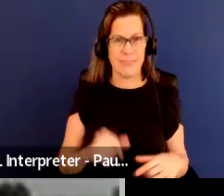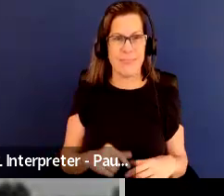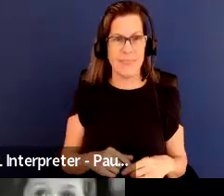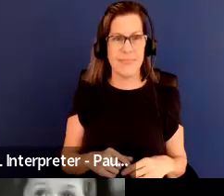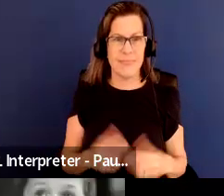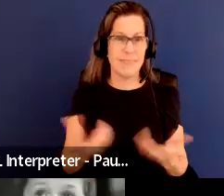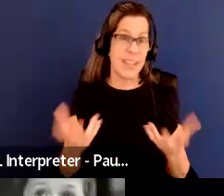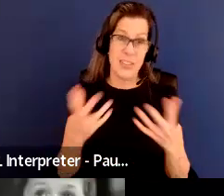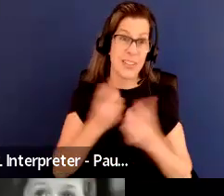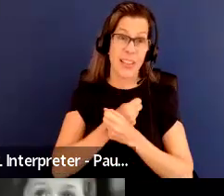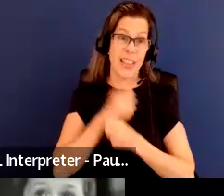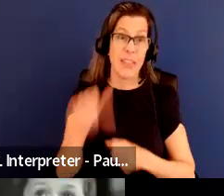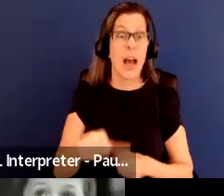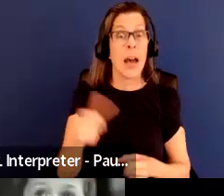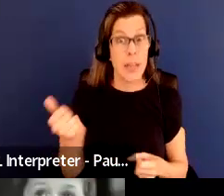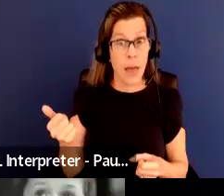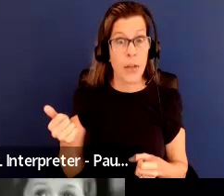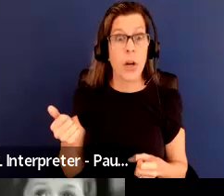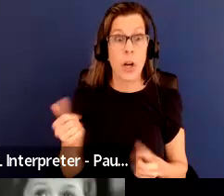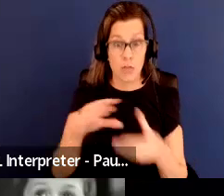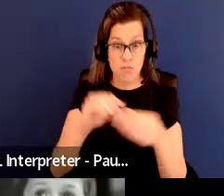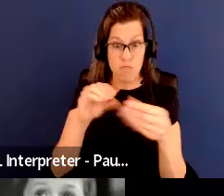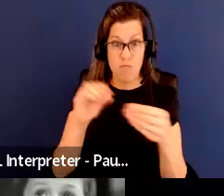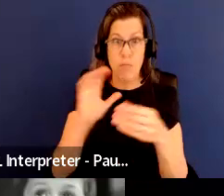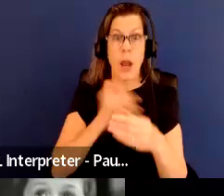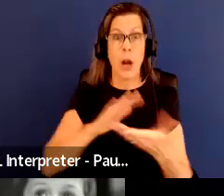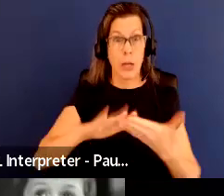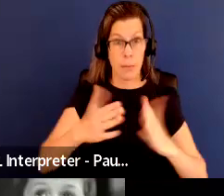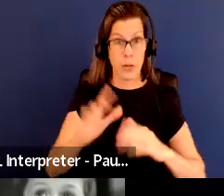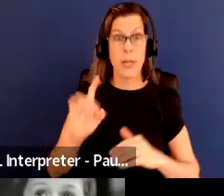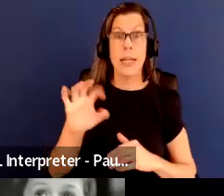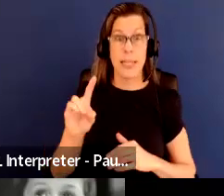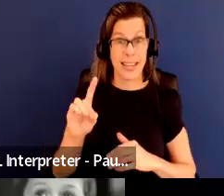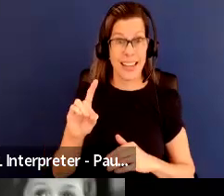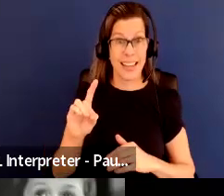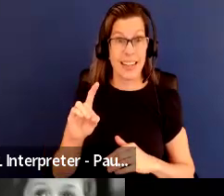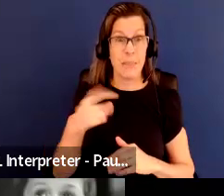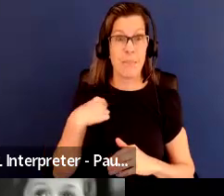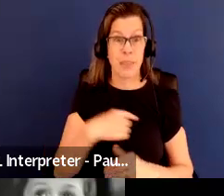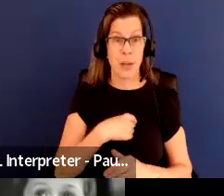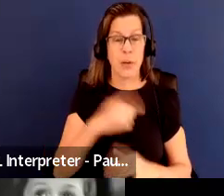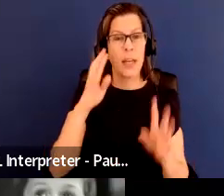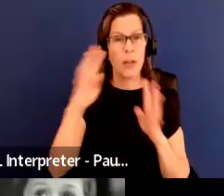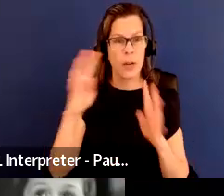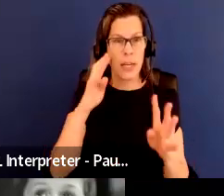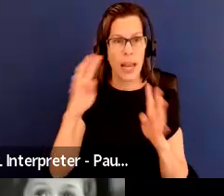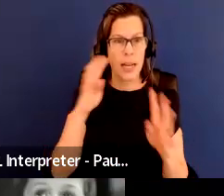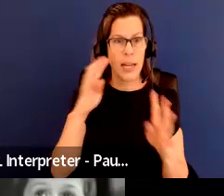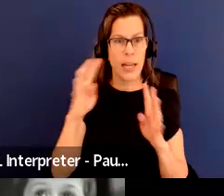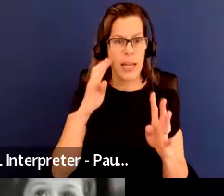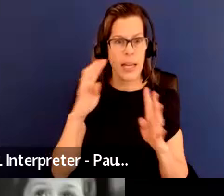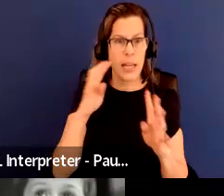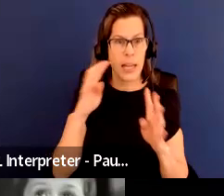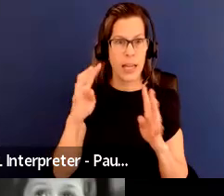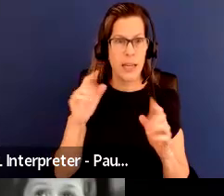So I just love that. Another thing that our community did is we created an escuelita.